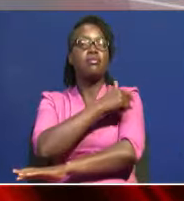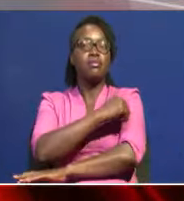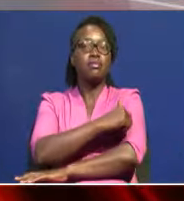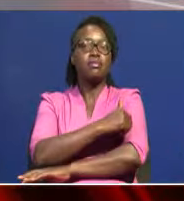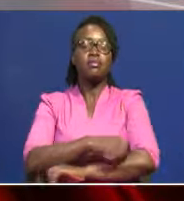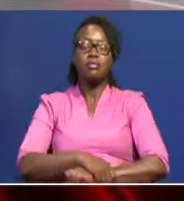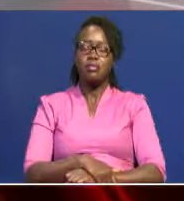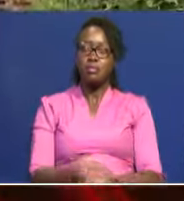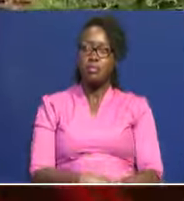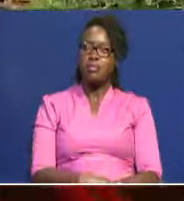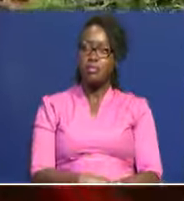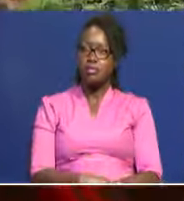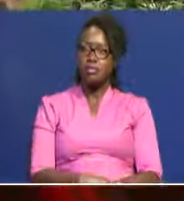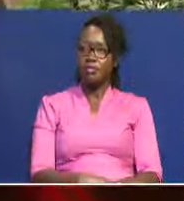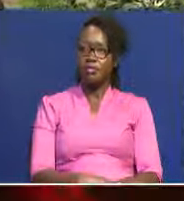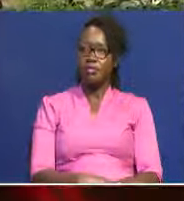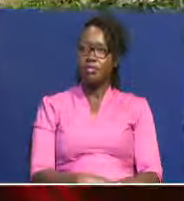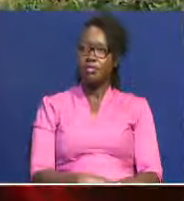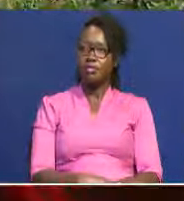hospital.